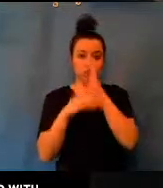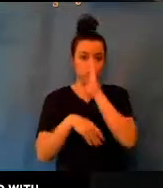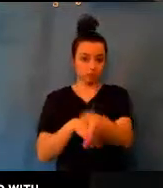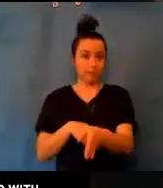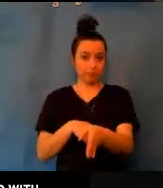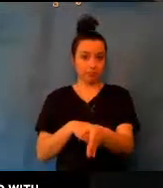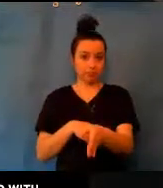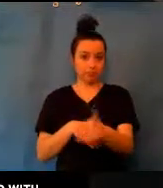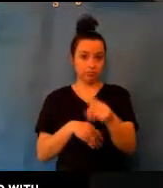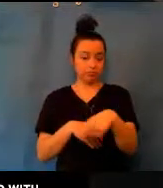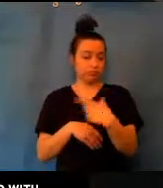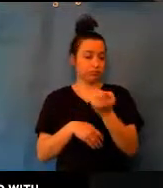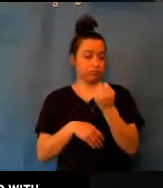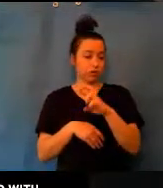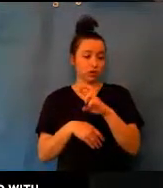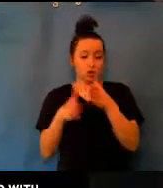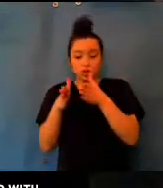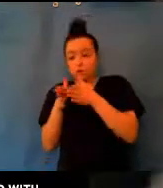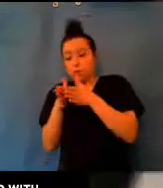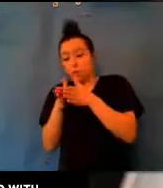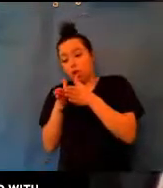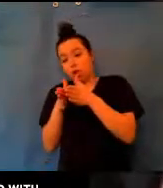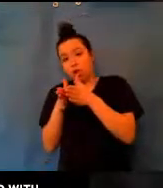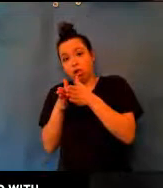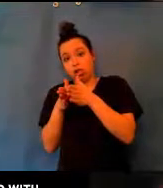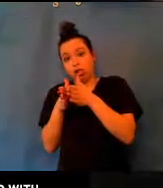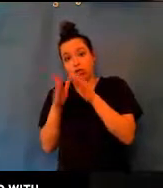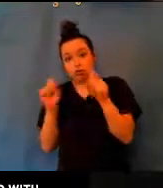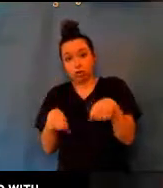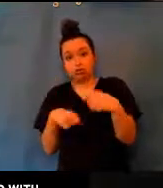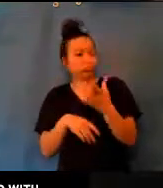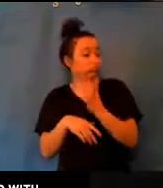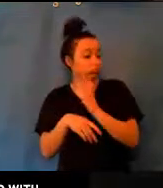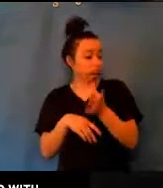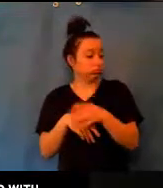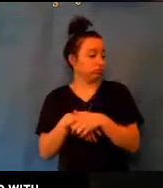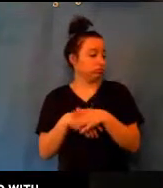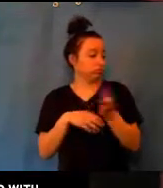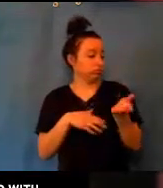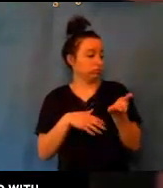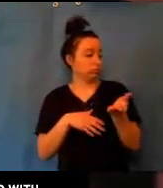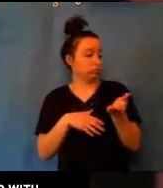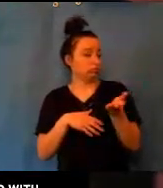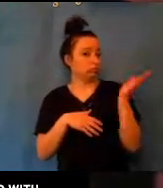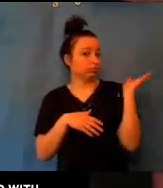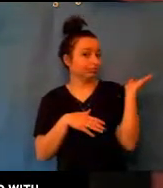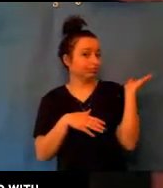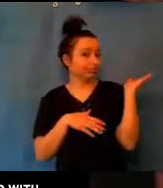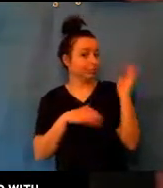line? Or I could use small paper clips. They still have to be